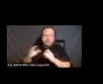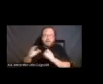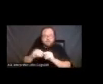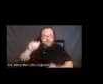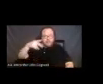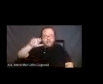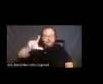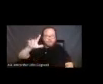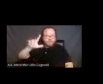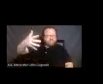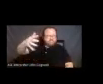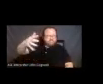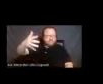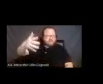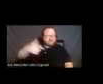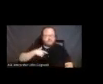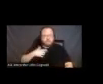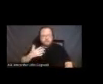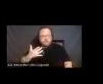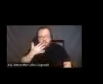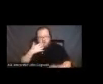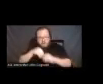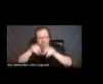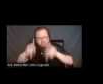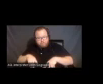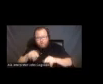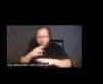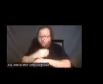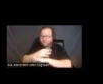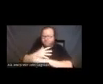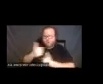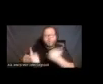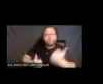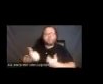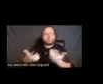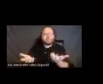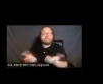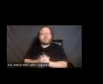April 5th. Would we like it in person or on virtual?